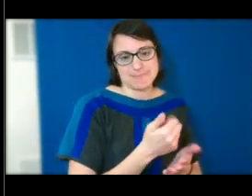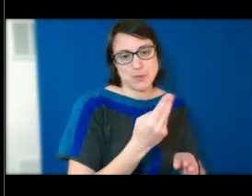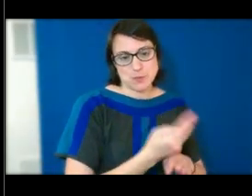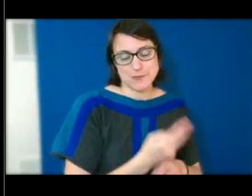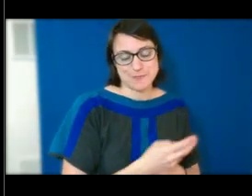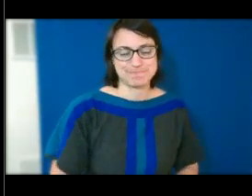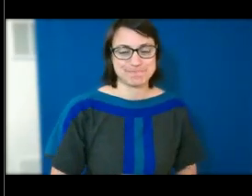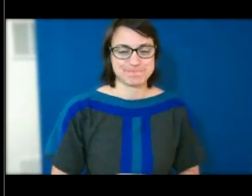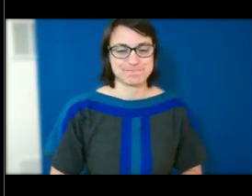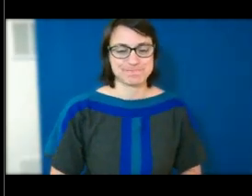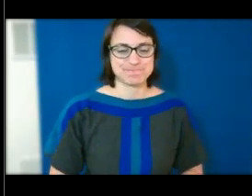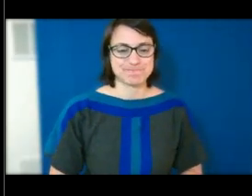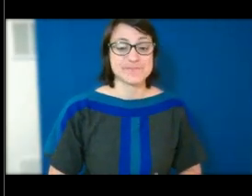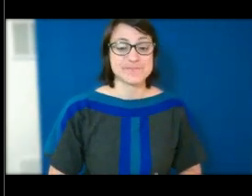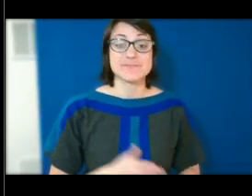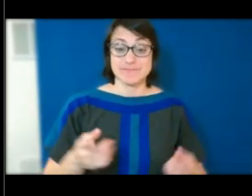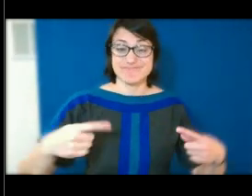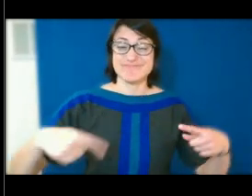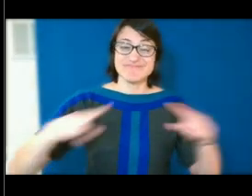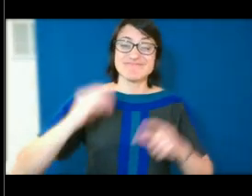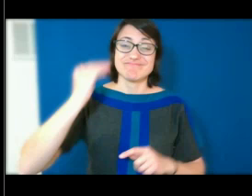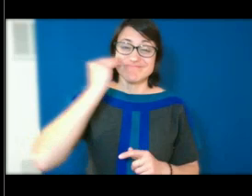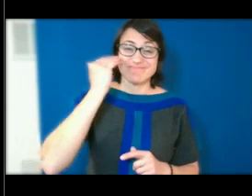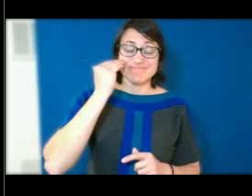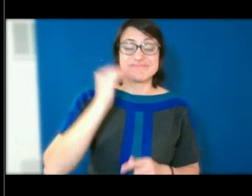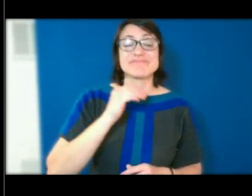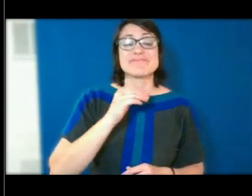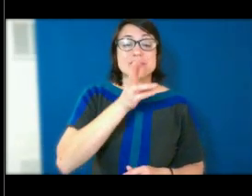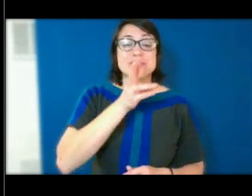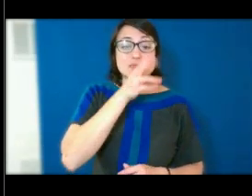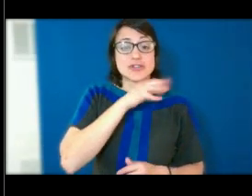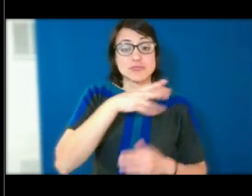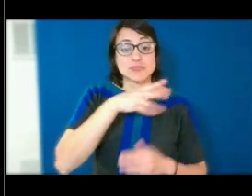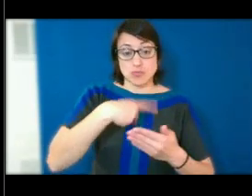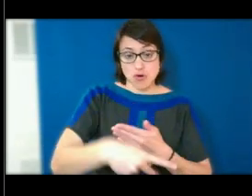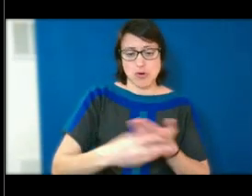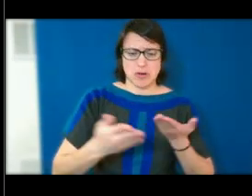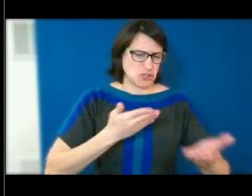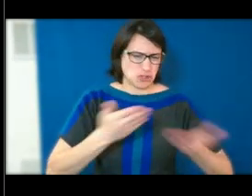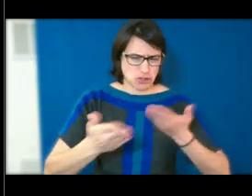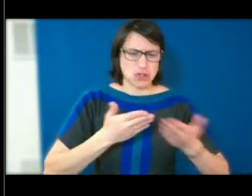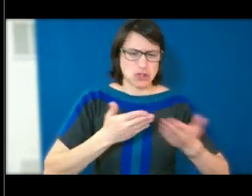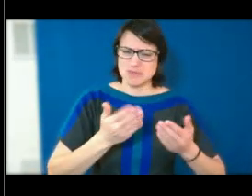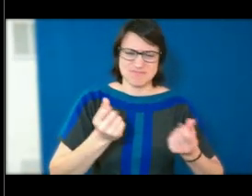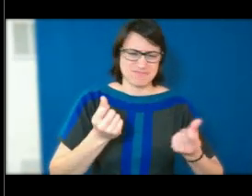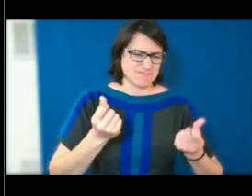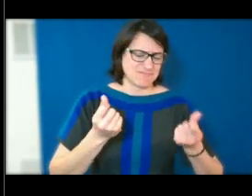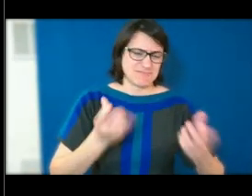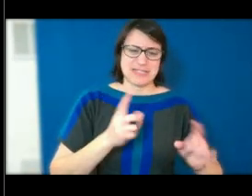So you all very well know that the Marine Debris Program serves a wide array of